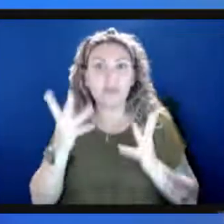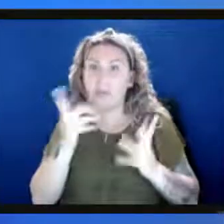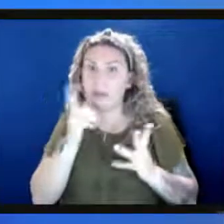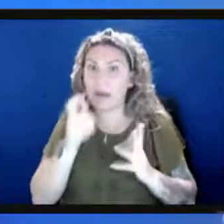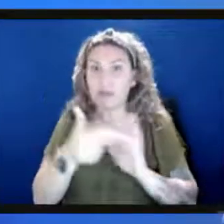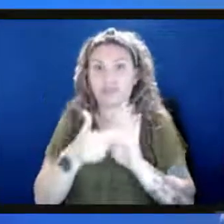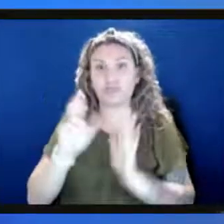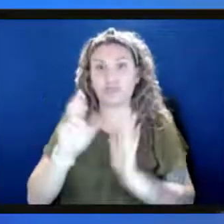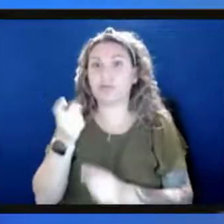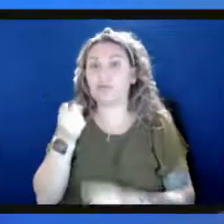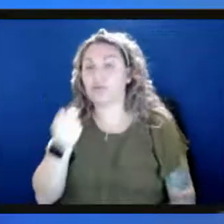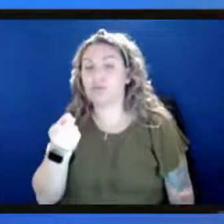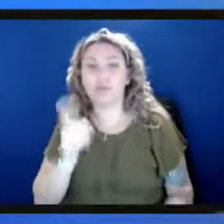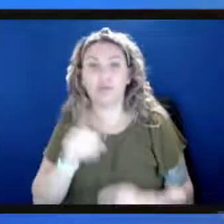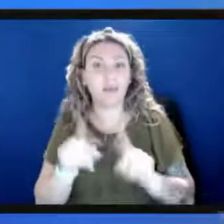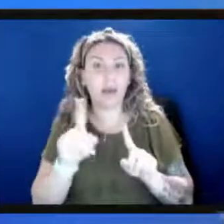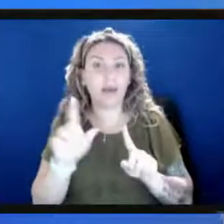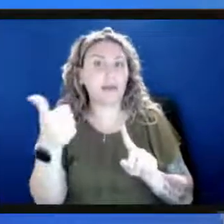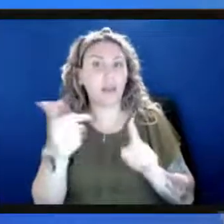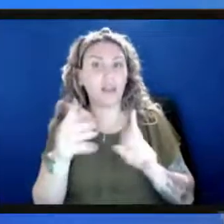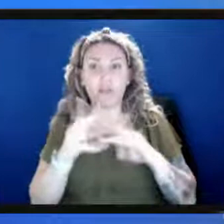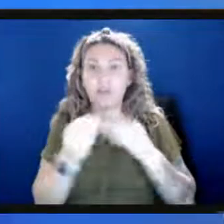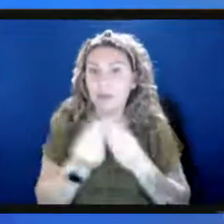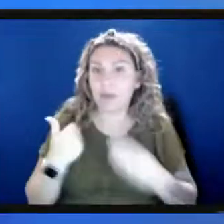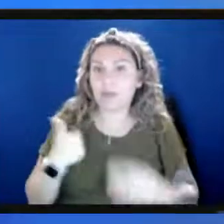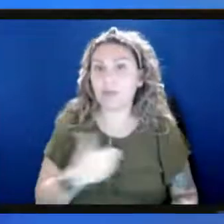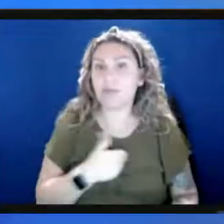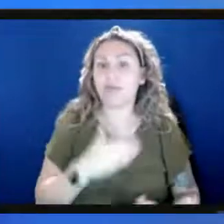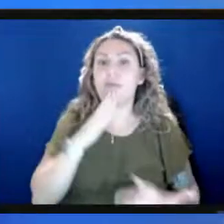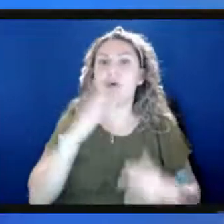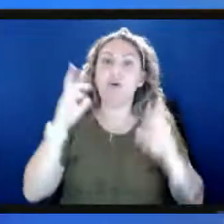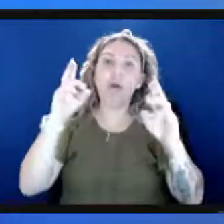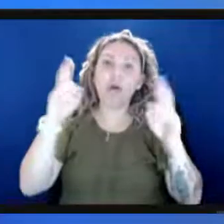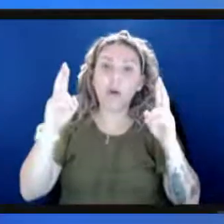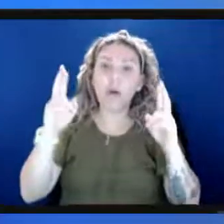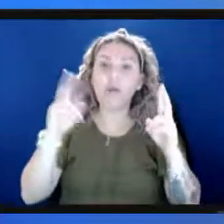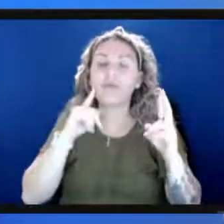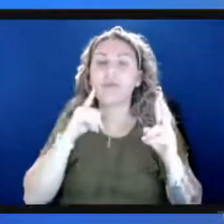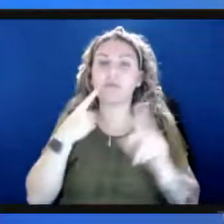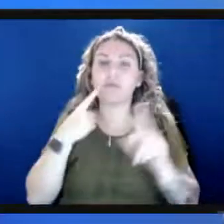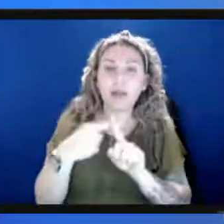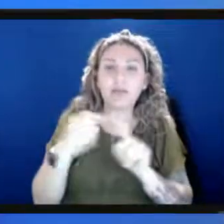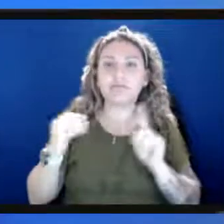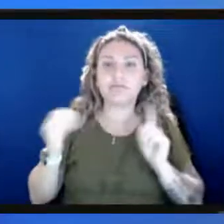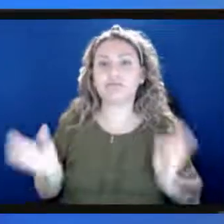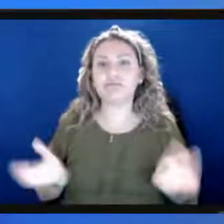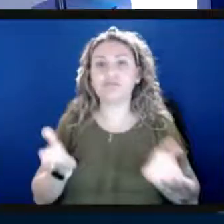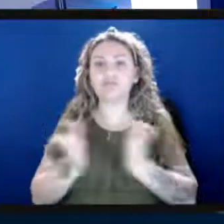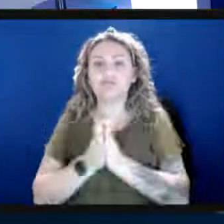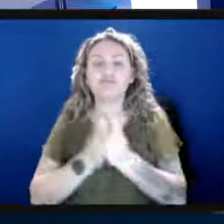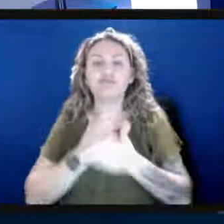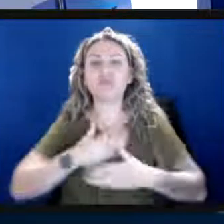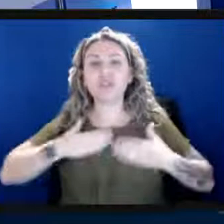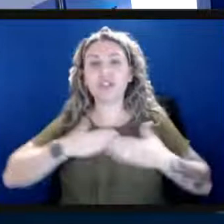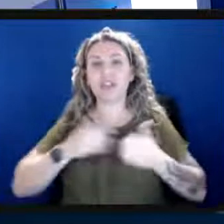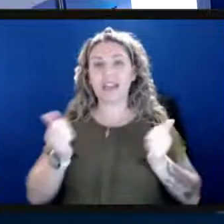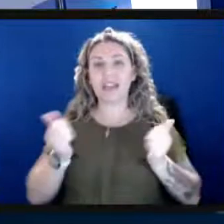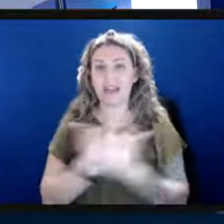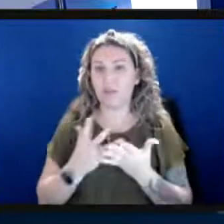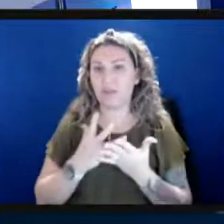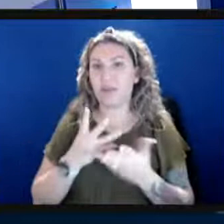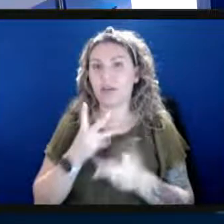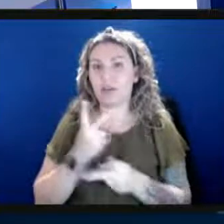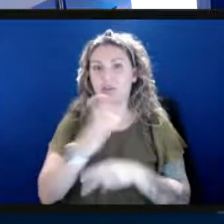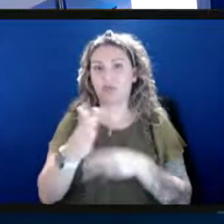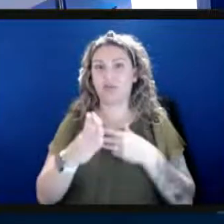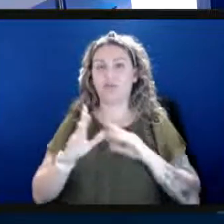member. I would hope that the response would generally be positive and appreciative that you're doing everything you can to keep you and your family safe. Would you consider